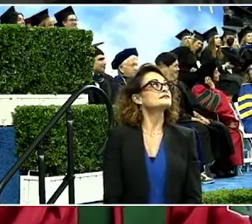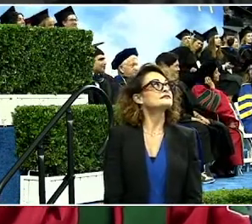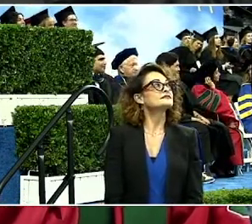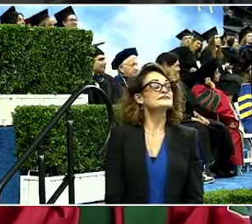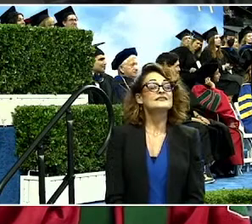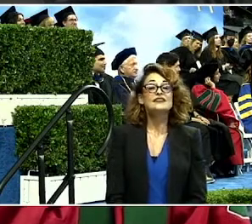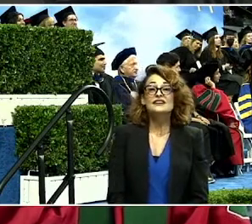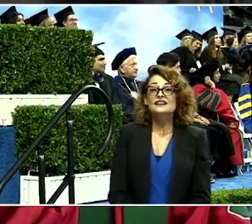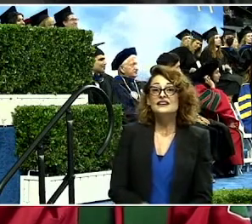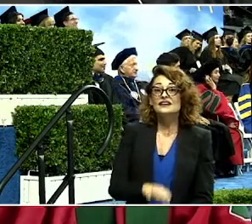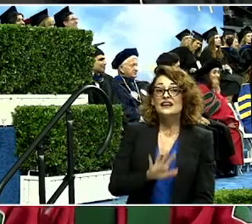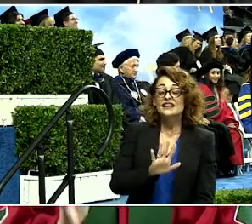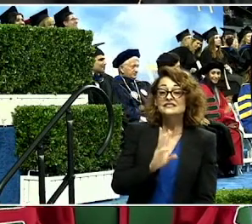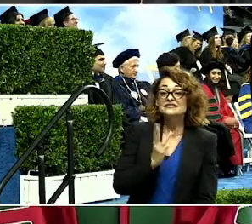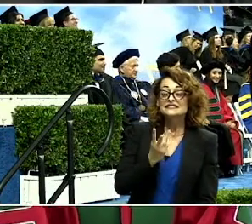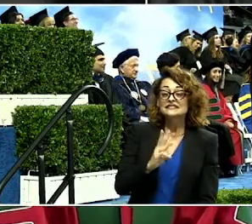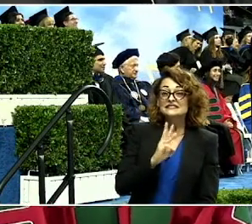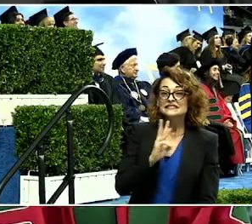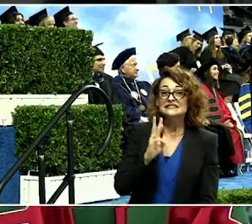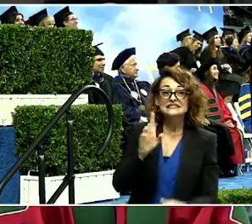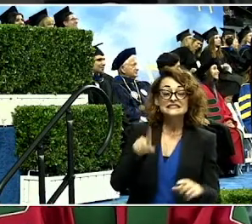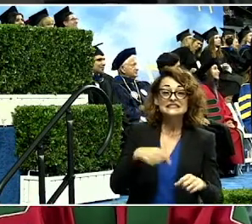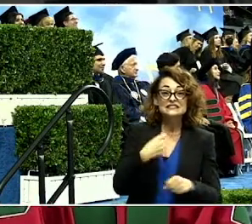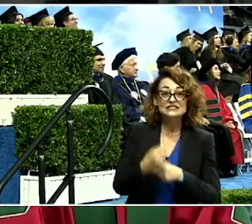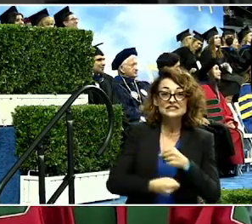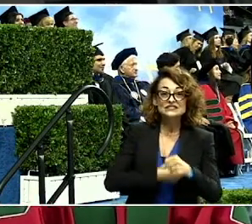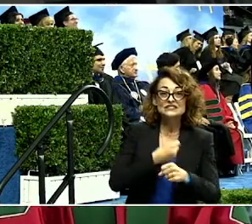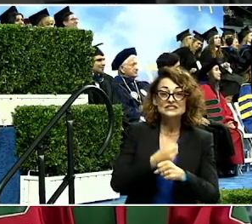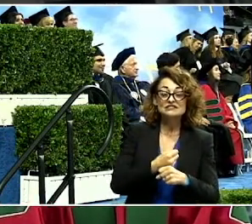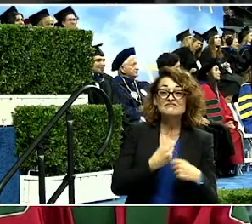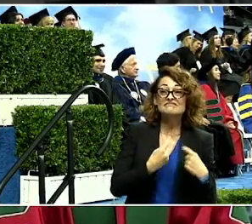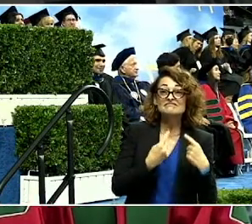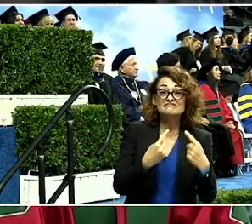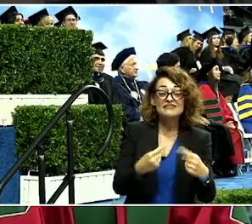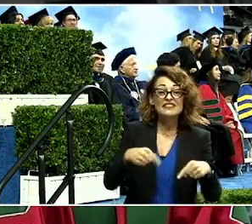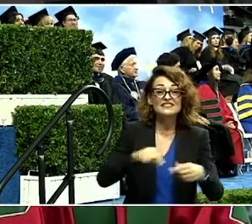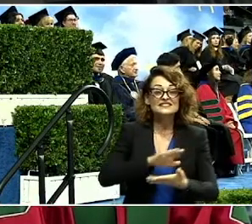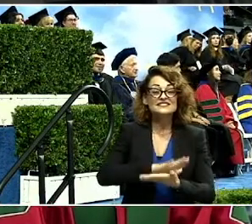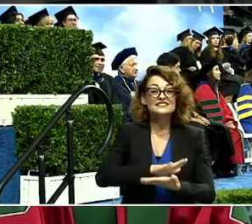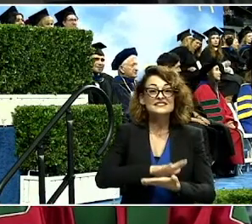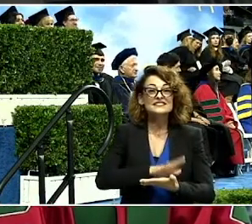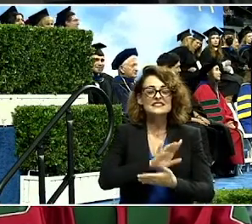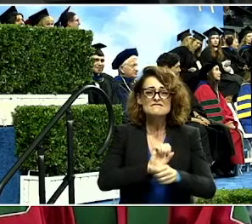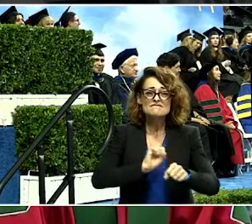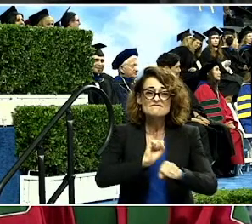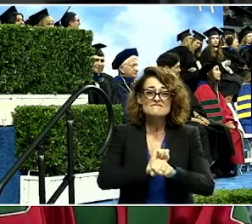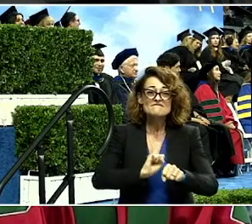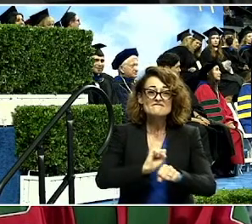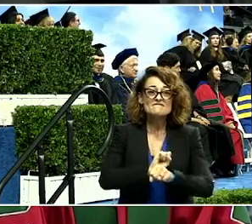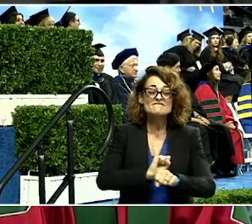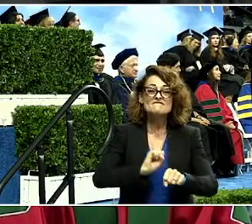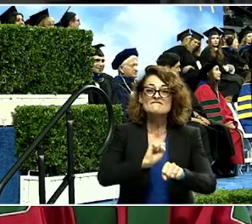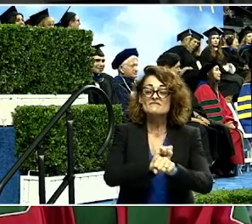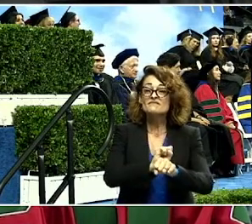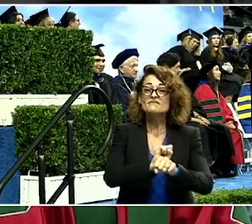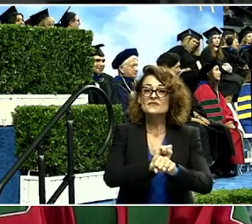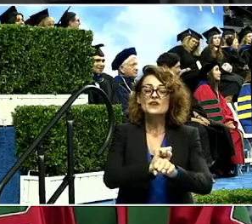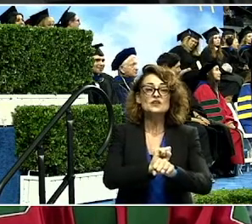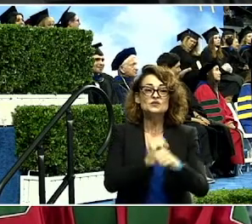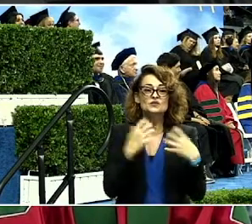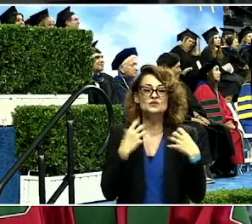In his 16 years as Chief Executive of the campus, he has worked to strengthen the university's academic